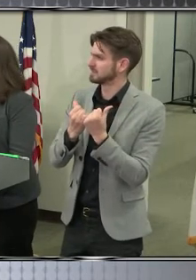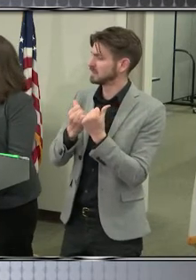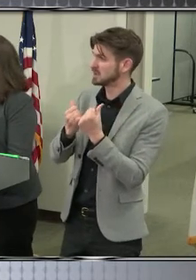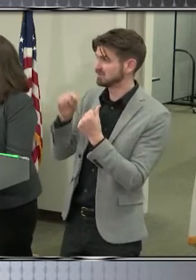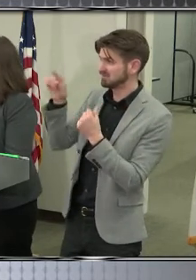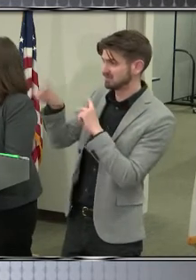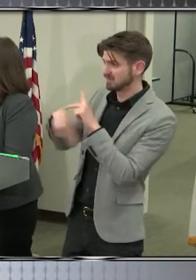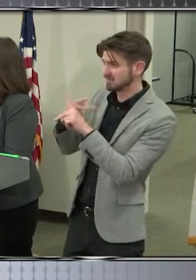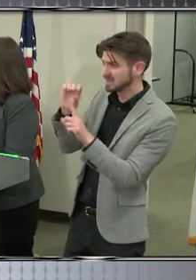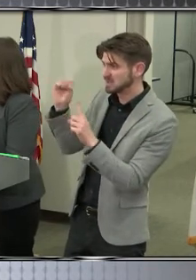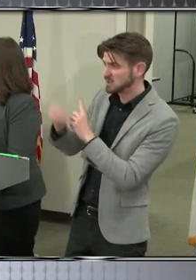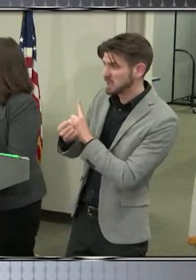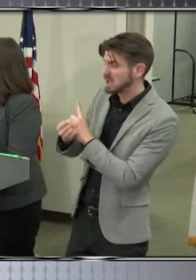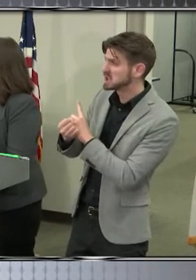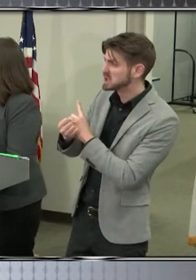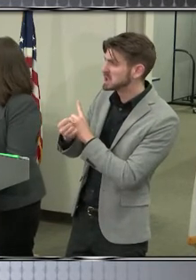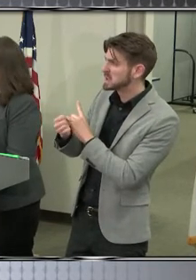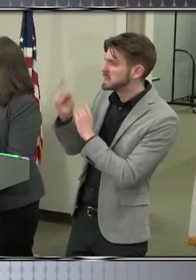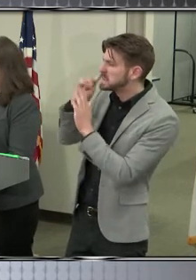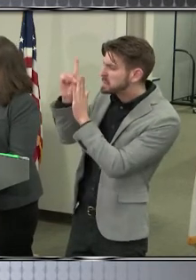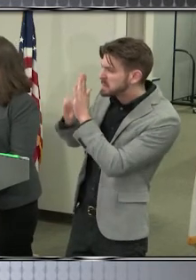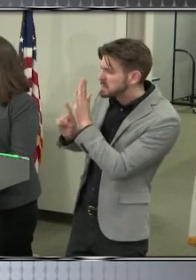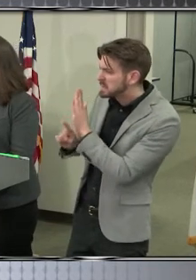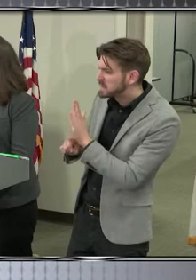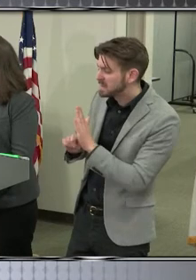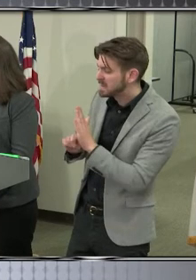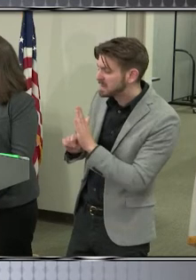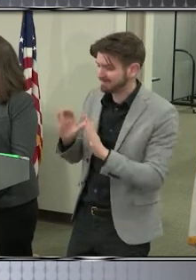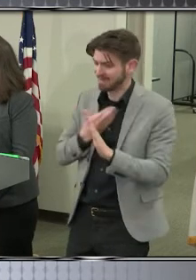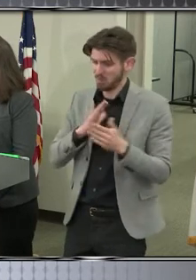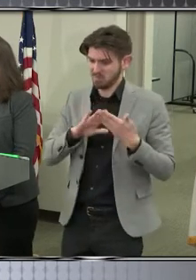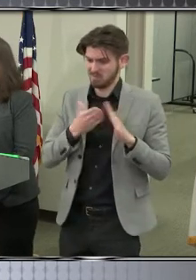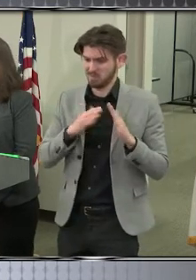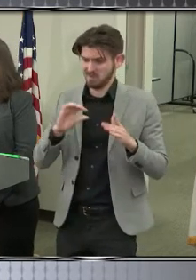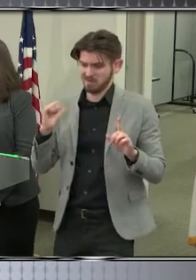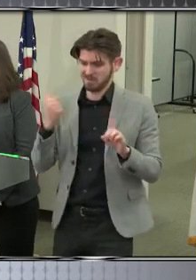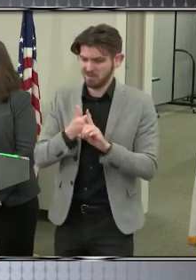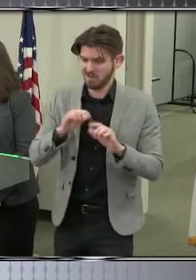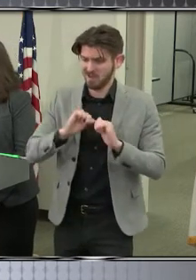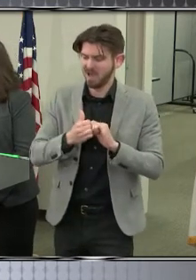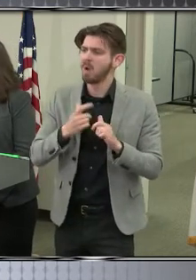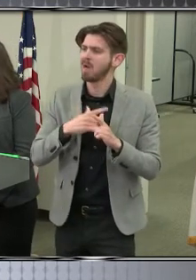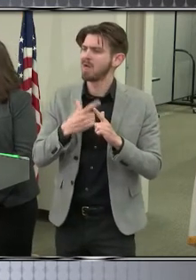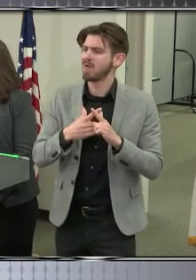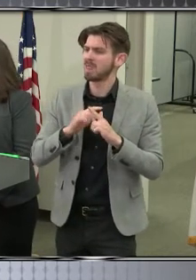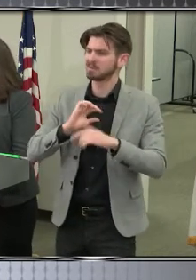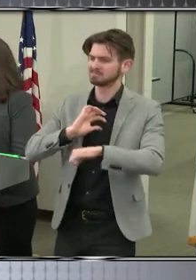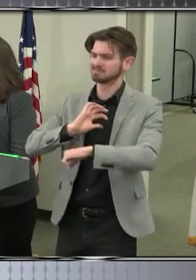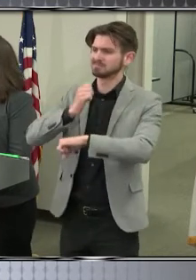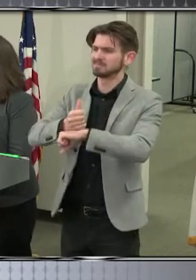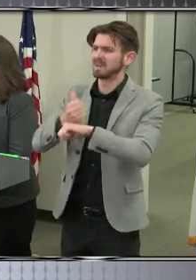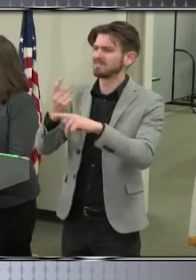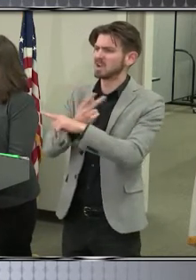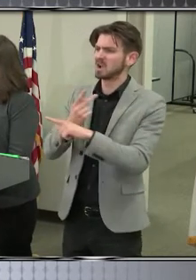situation, anticipate potential impacts to our community, and coordinate efforts related to